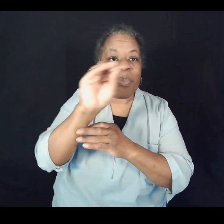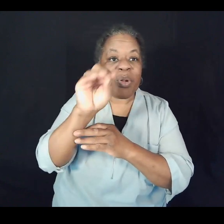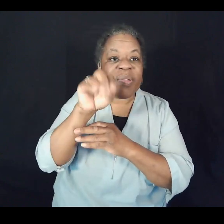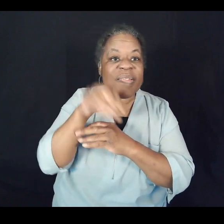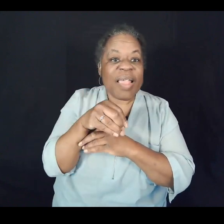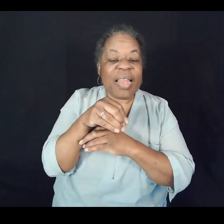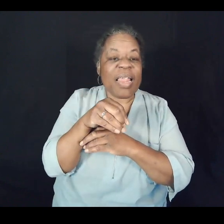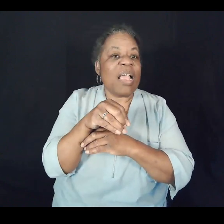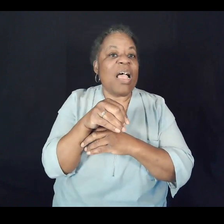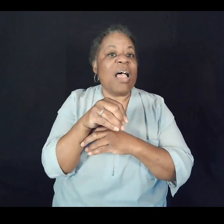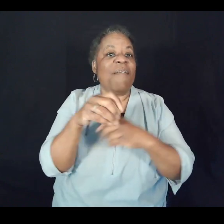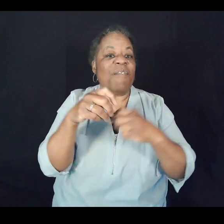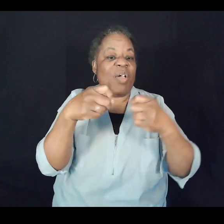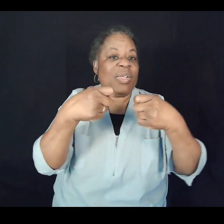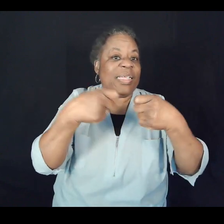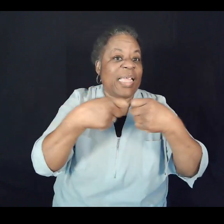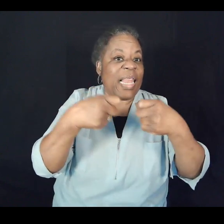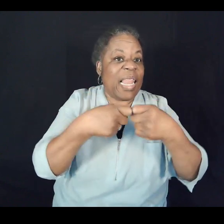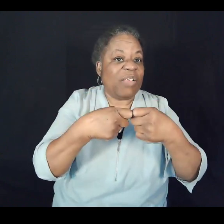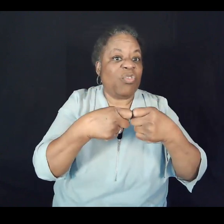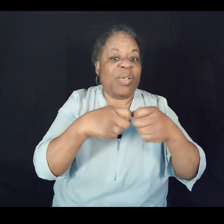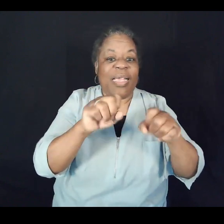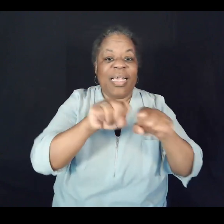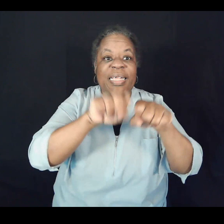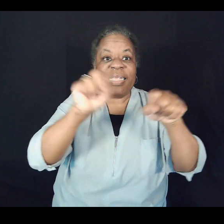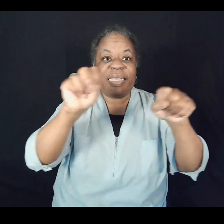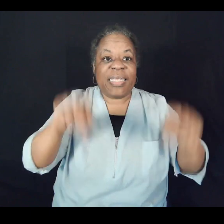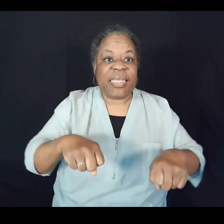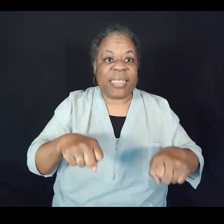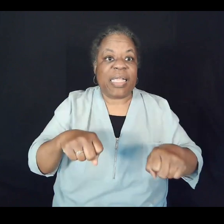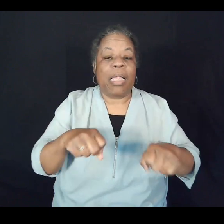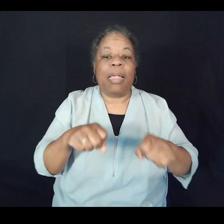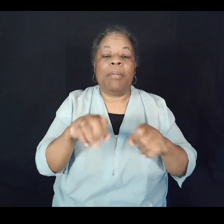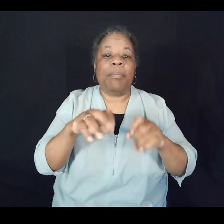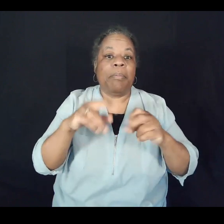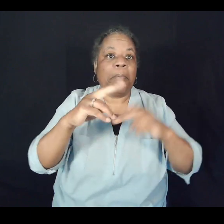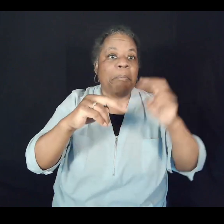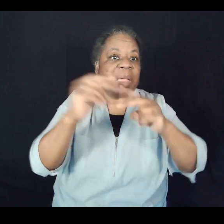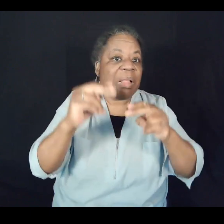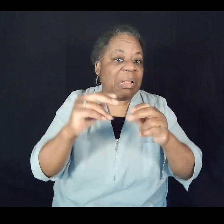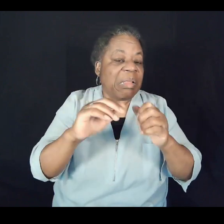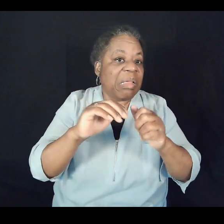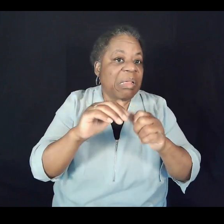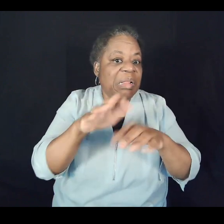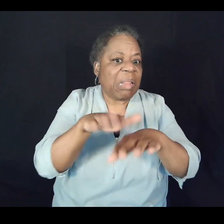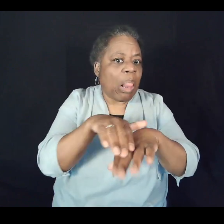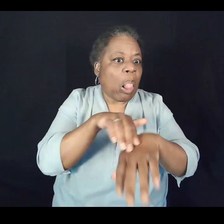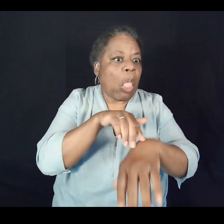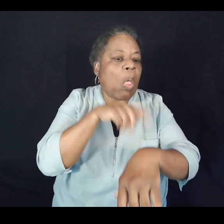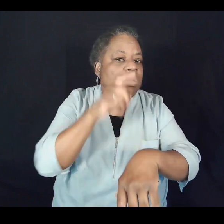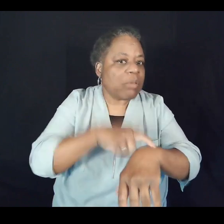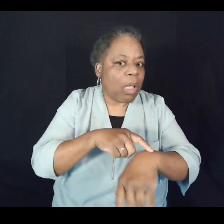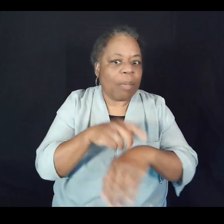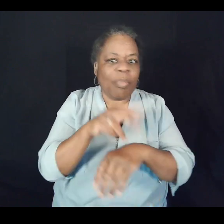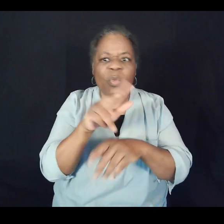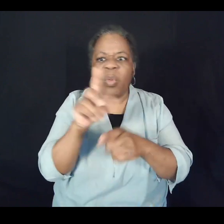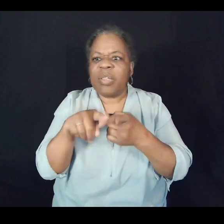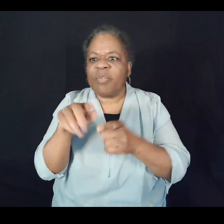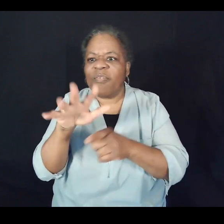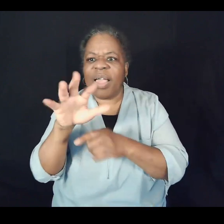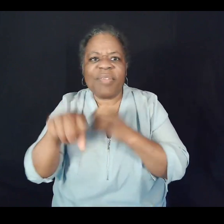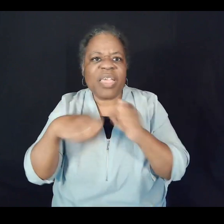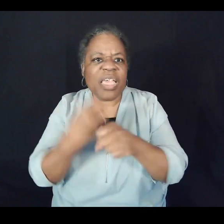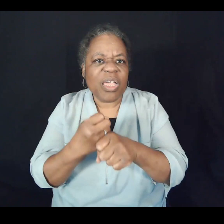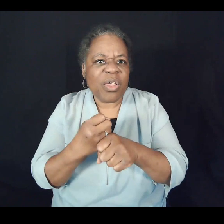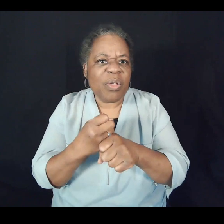system would take 3 to 5 years to rebuild. Imagine the initial loss of life. Imagine our